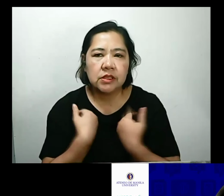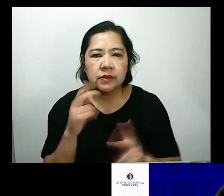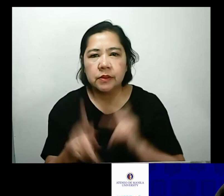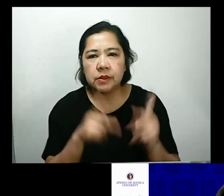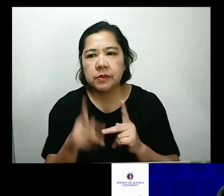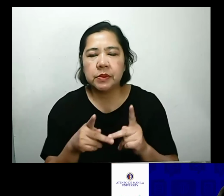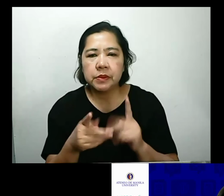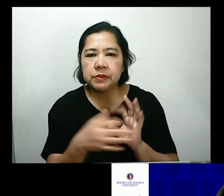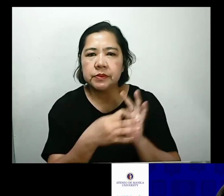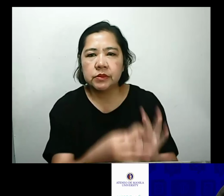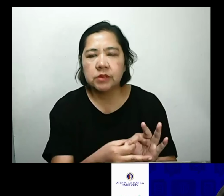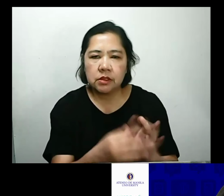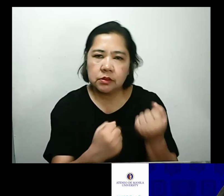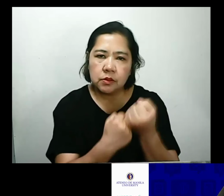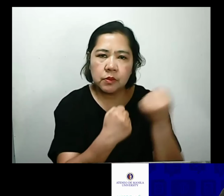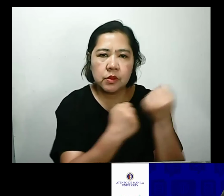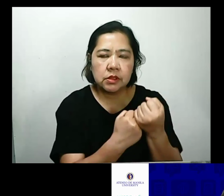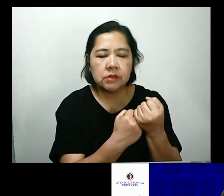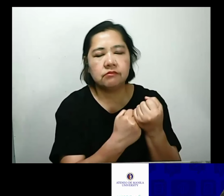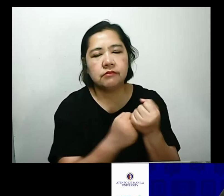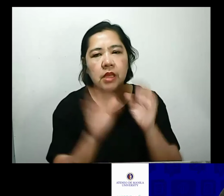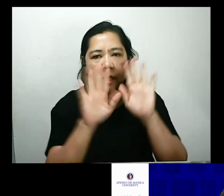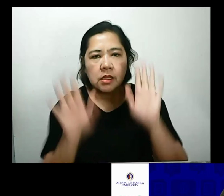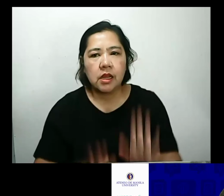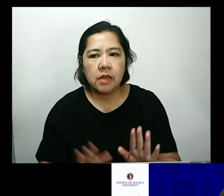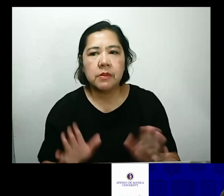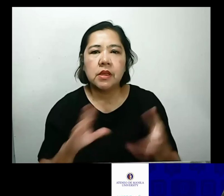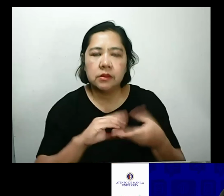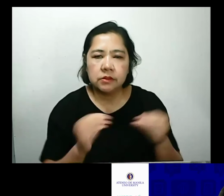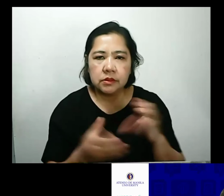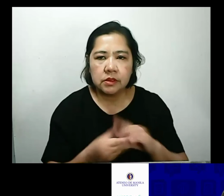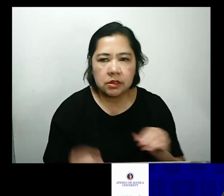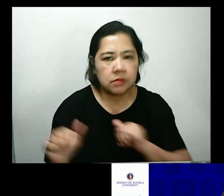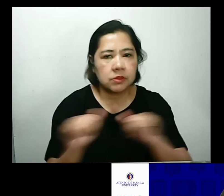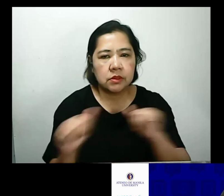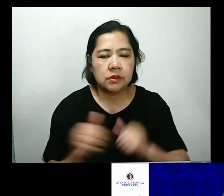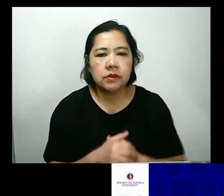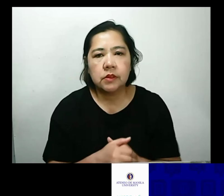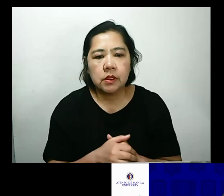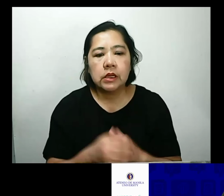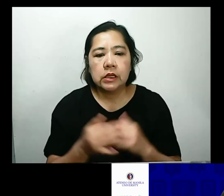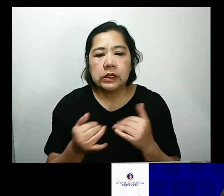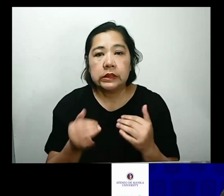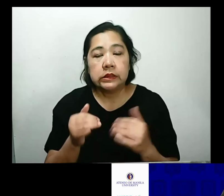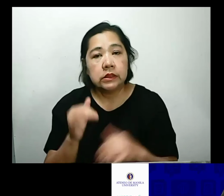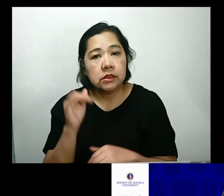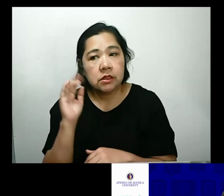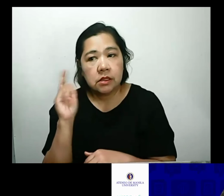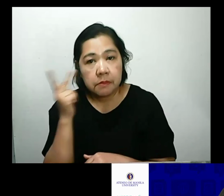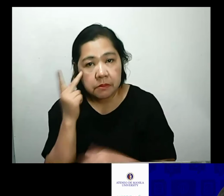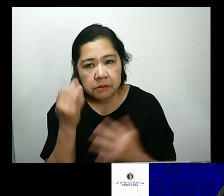supporting climate narratives or calls to action. Some say the public is overexposed, but